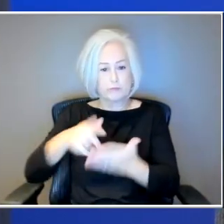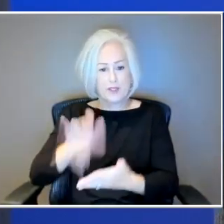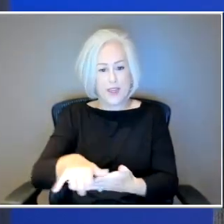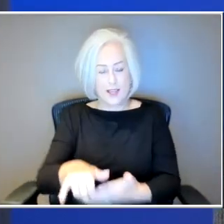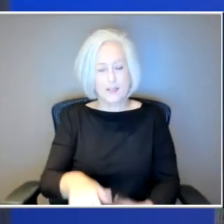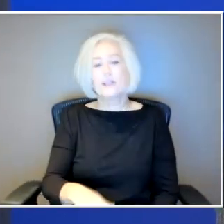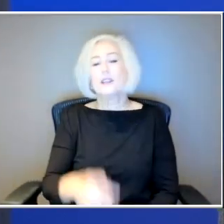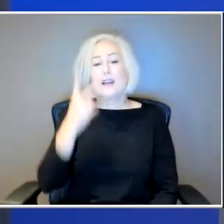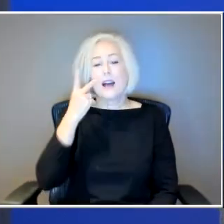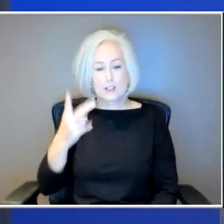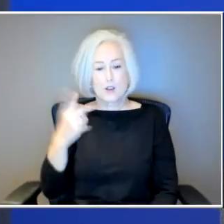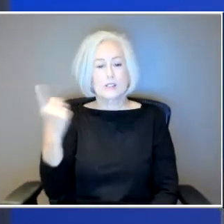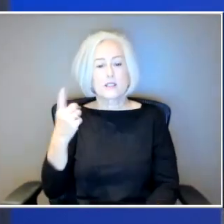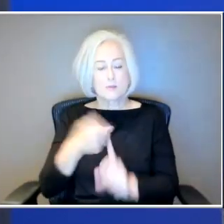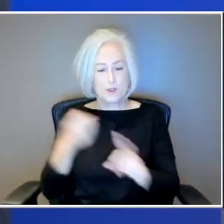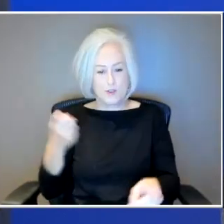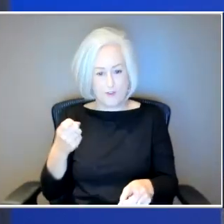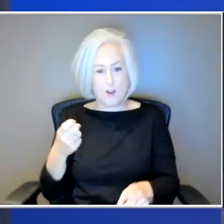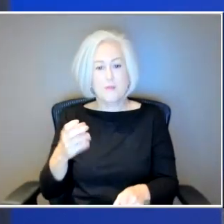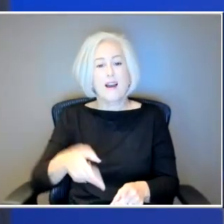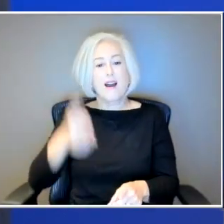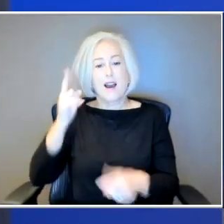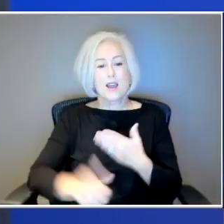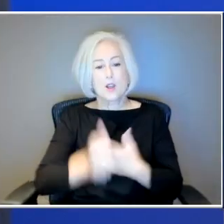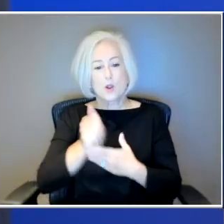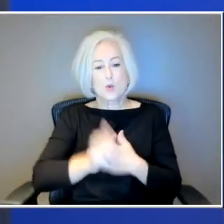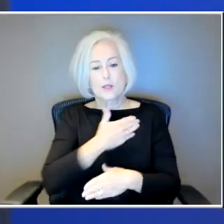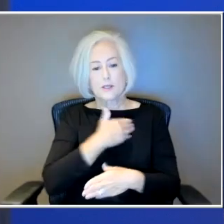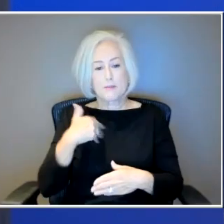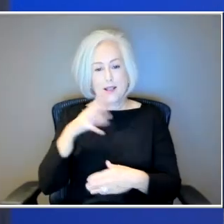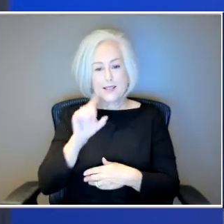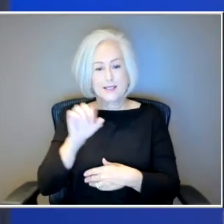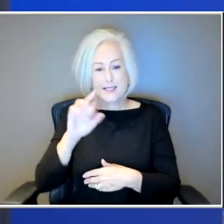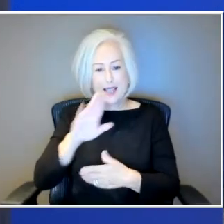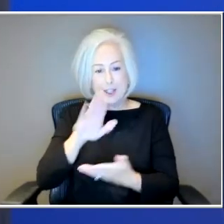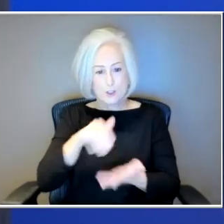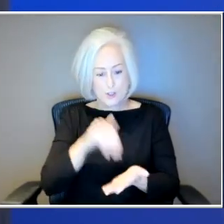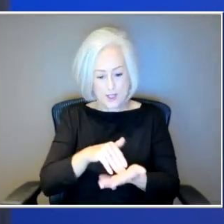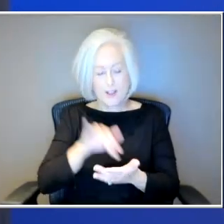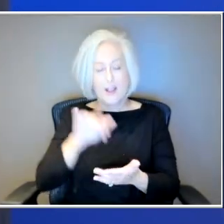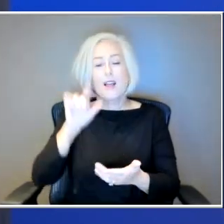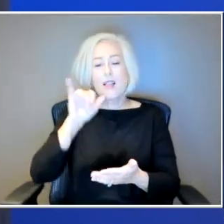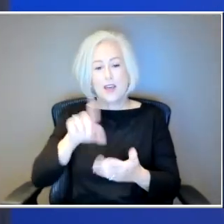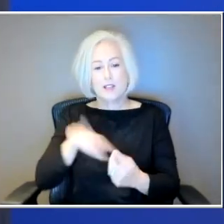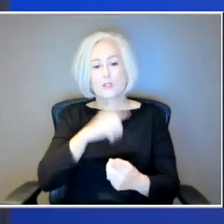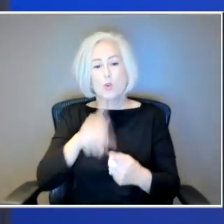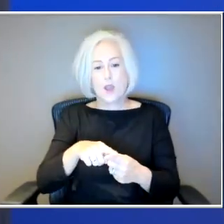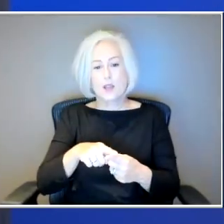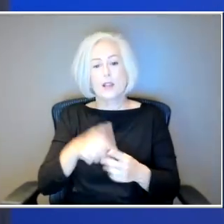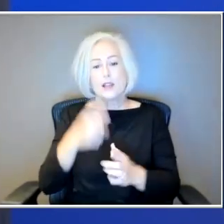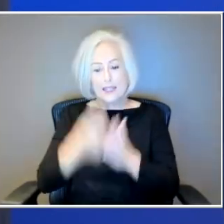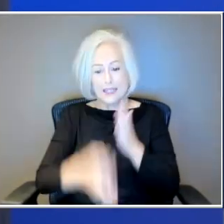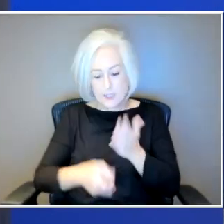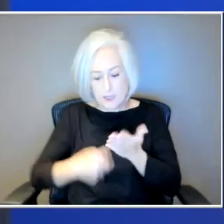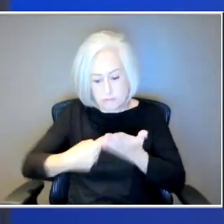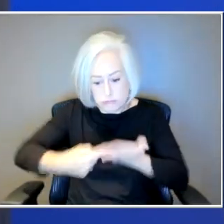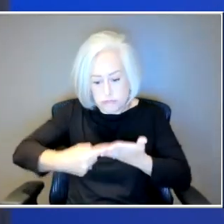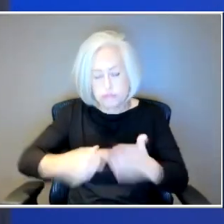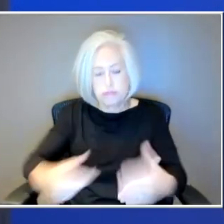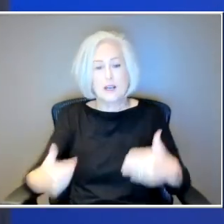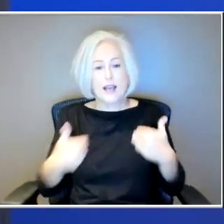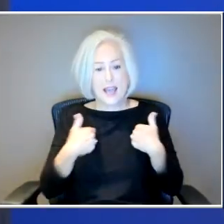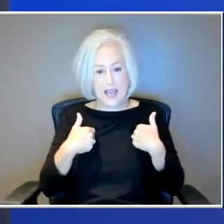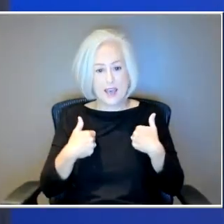Risk Breast Cancer Center, and that's where kind of the in-depth conversation first started with. I finally had my foot in the door, and this was an individual who